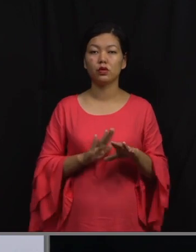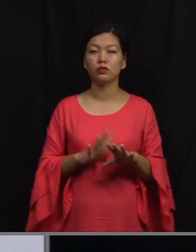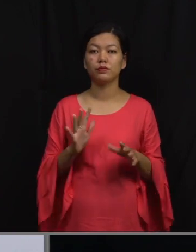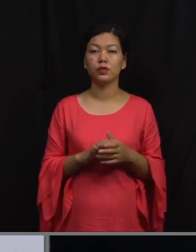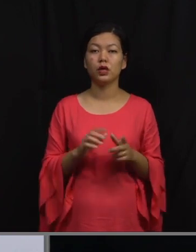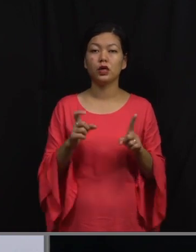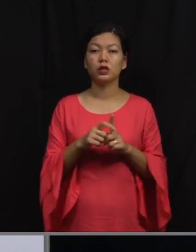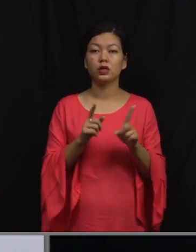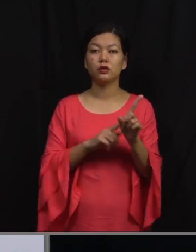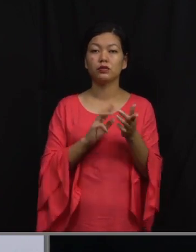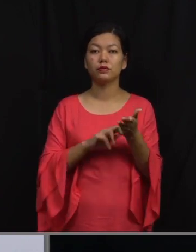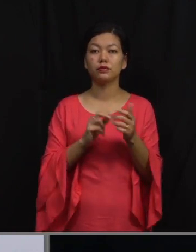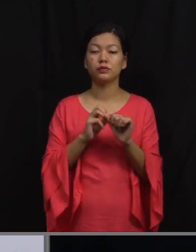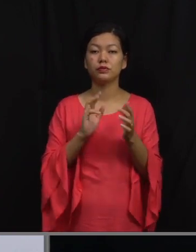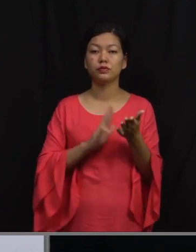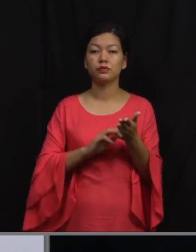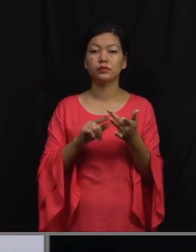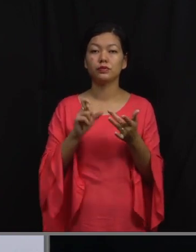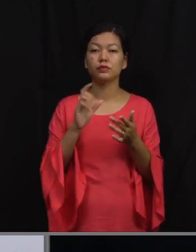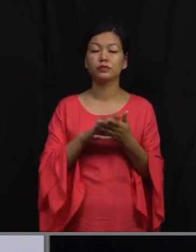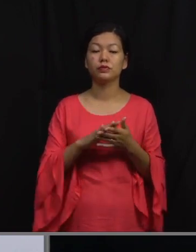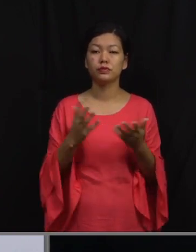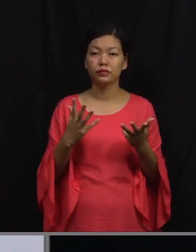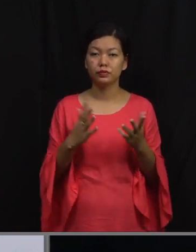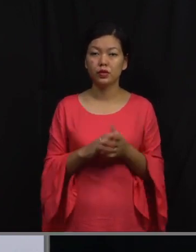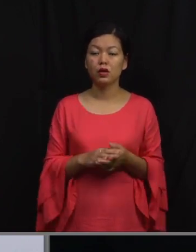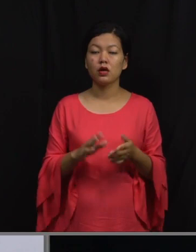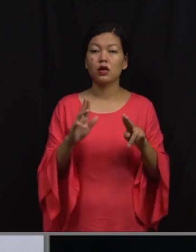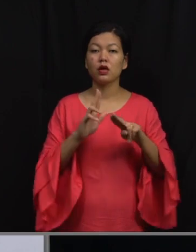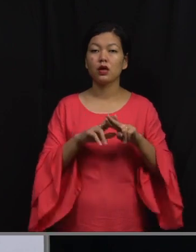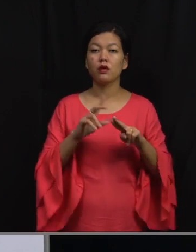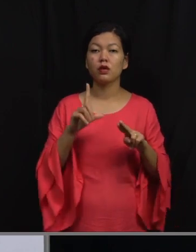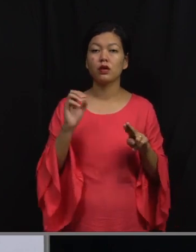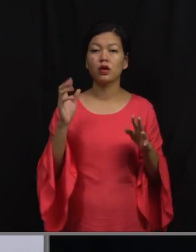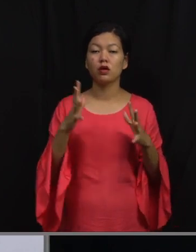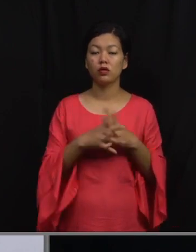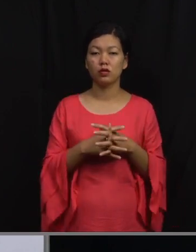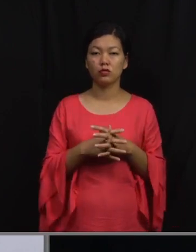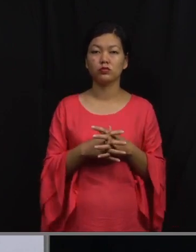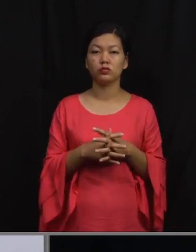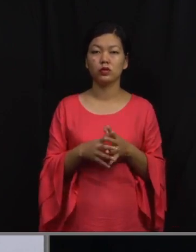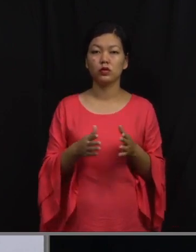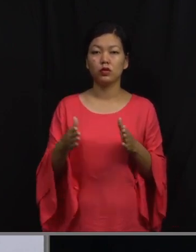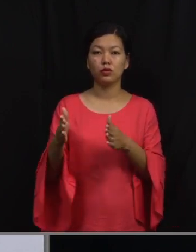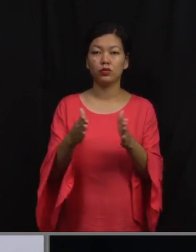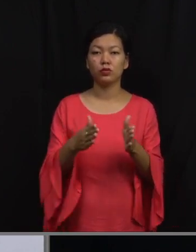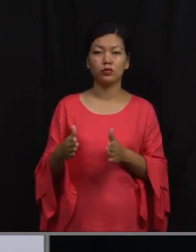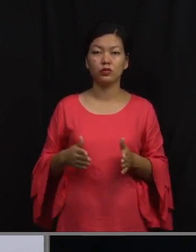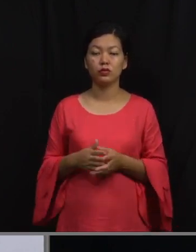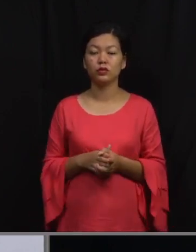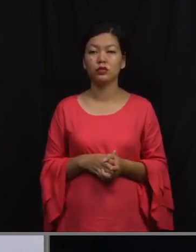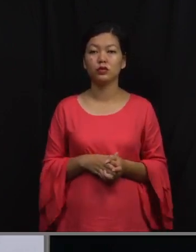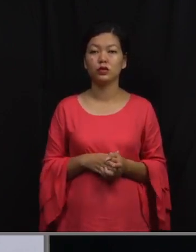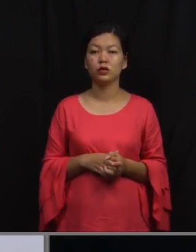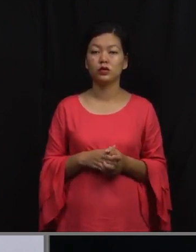this is what? In simple sense, I can say this is flow. Okay. When I discuss about the flow of heat, this is called